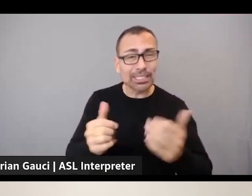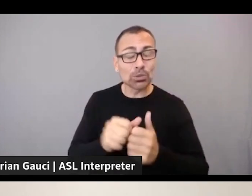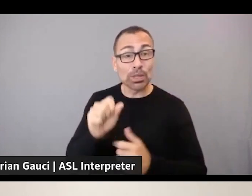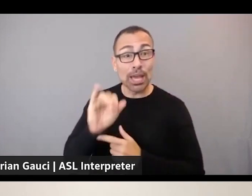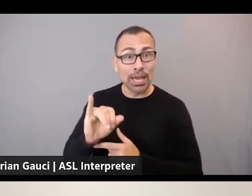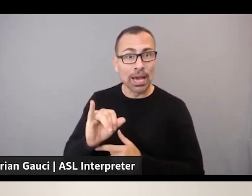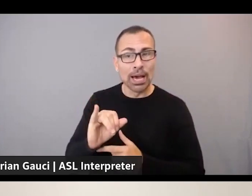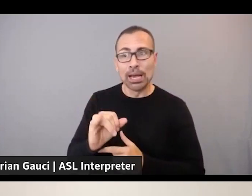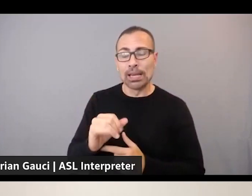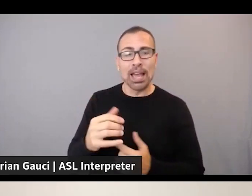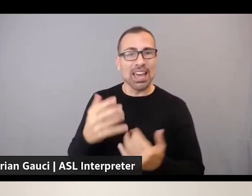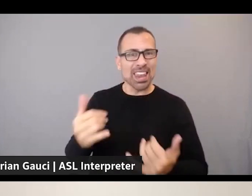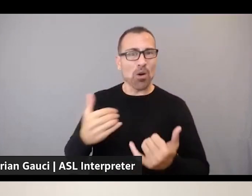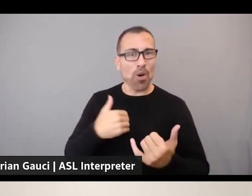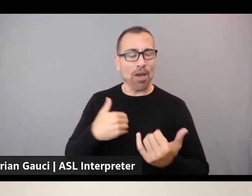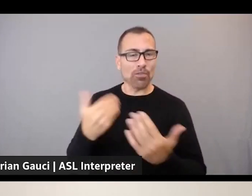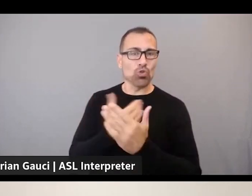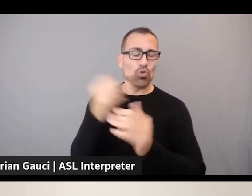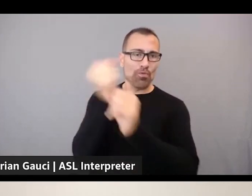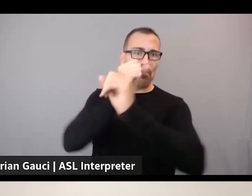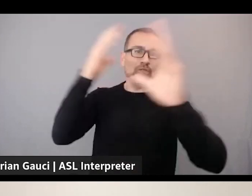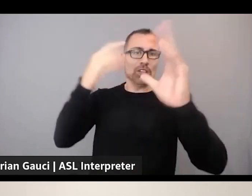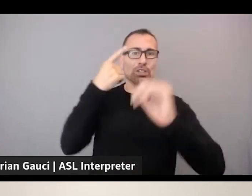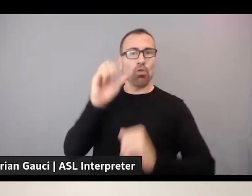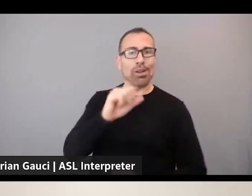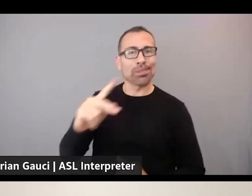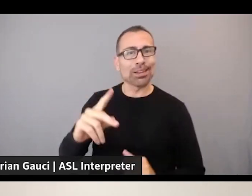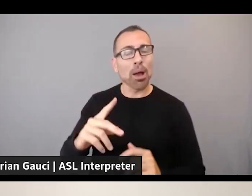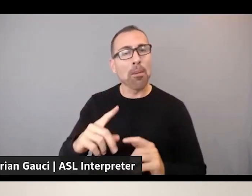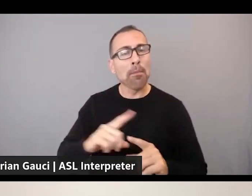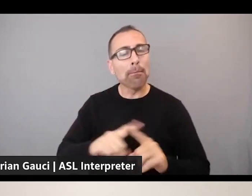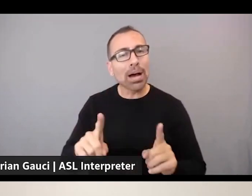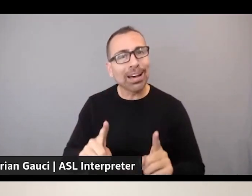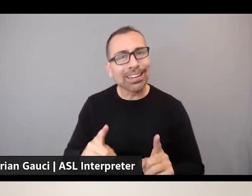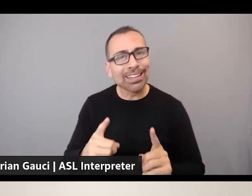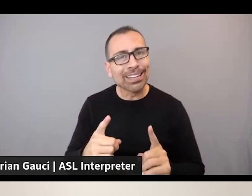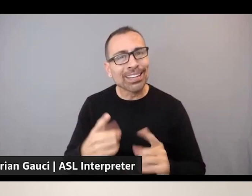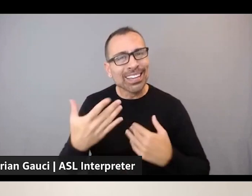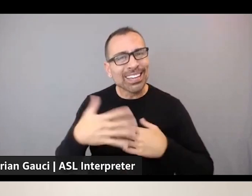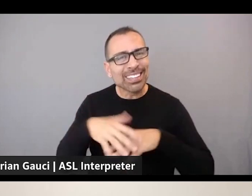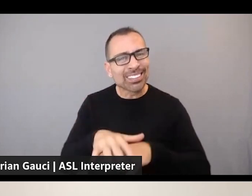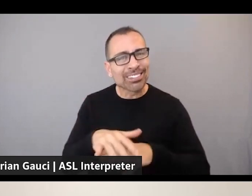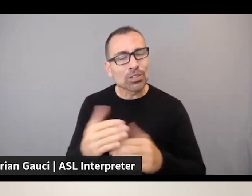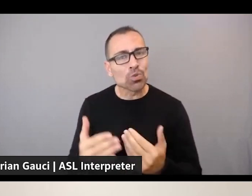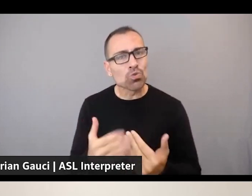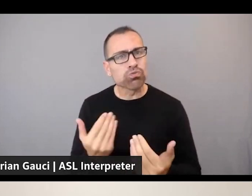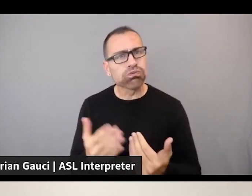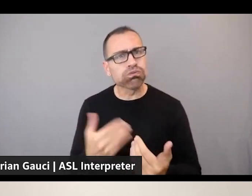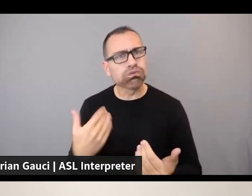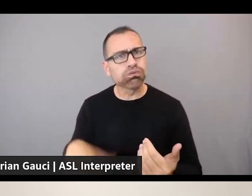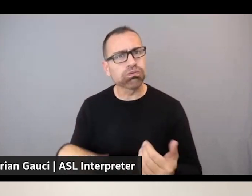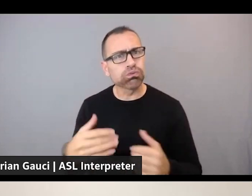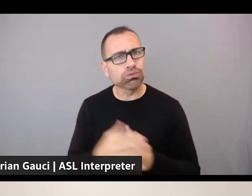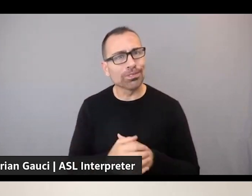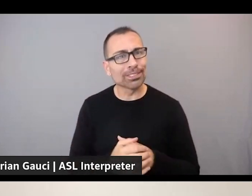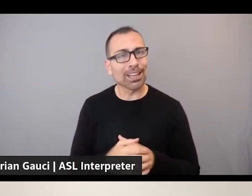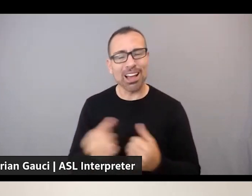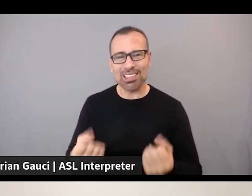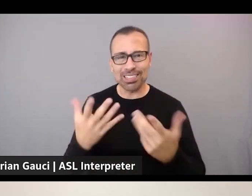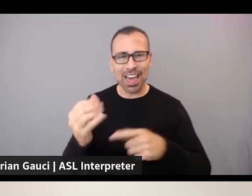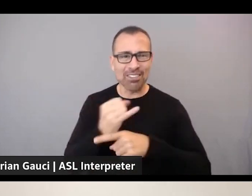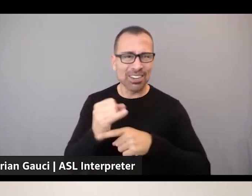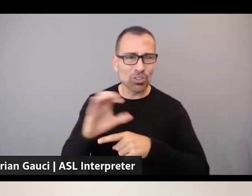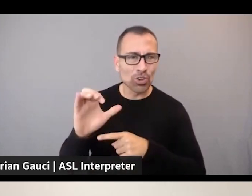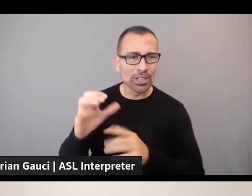vision for an application, but yet it's so easy to integrate into a lot of the industries and code. I mean, that's super cool. You hit the nail on the